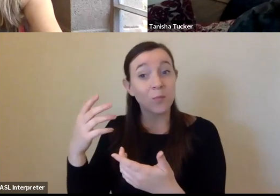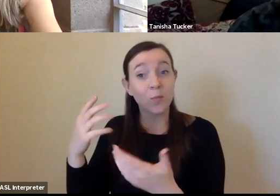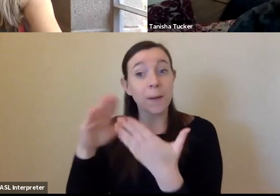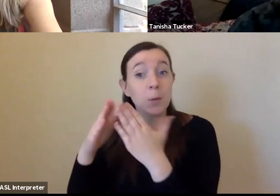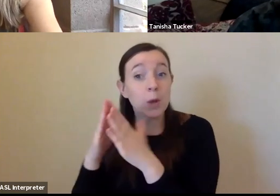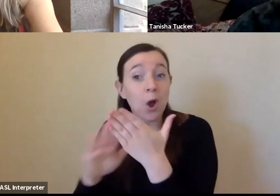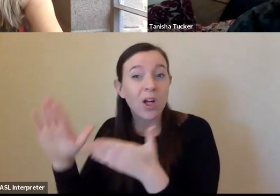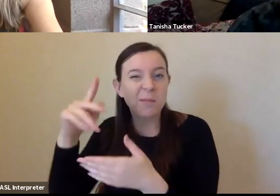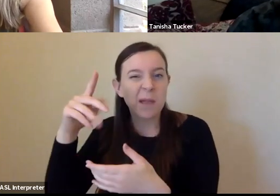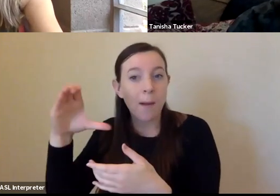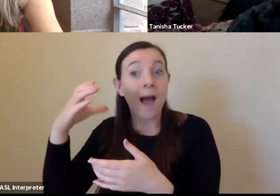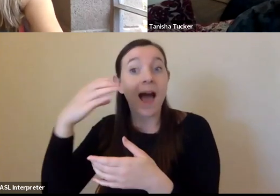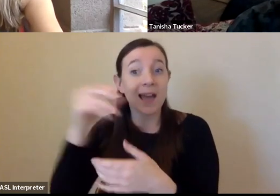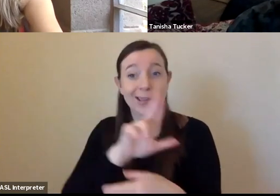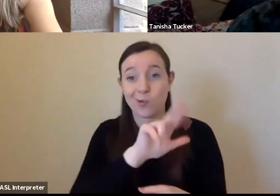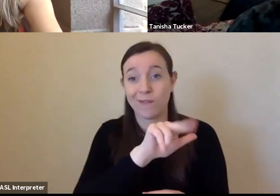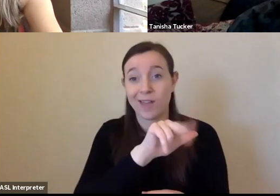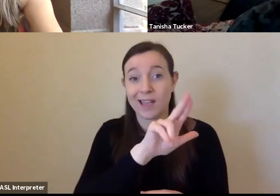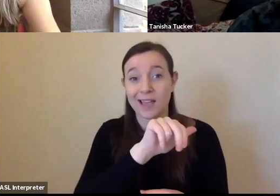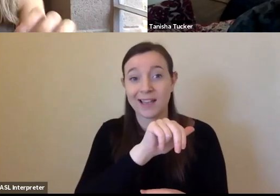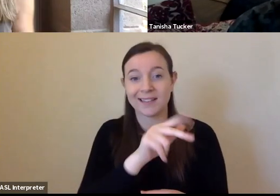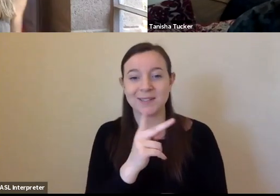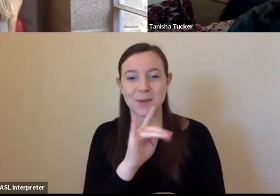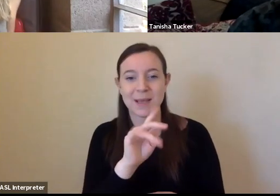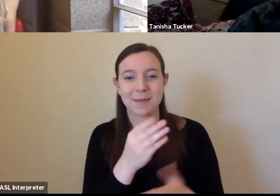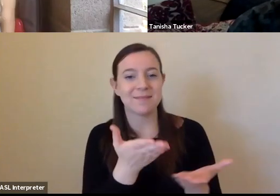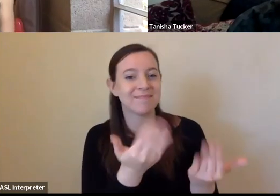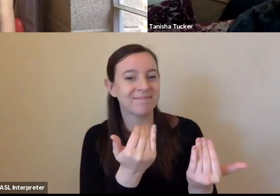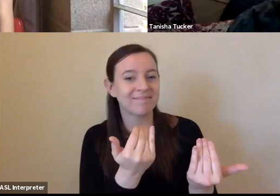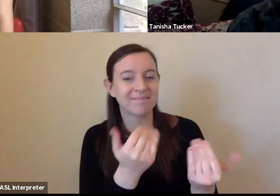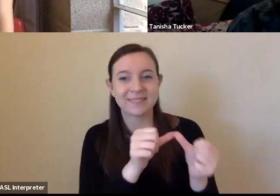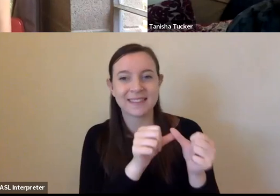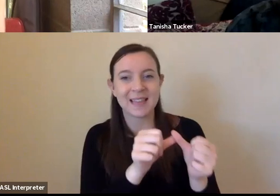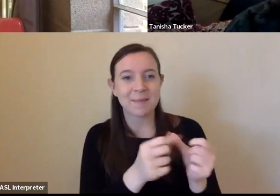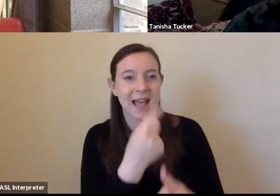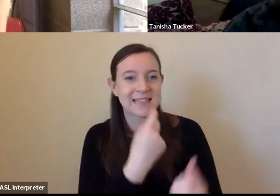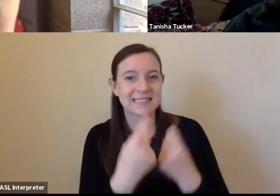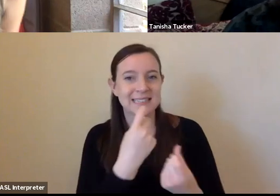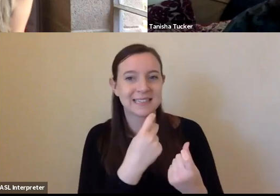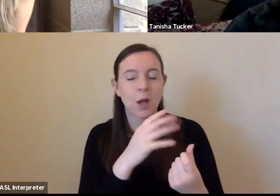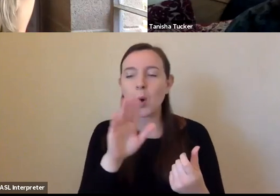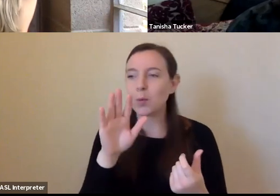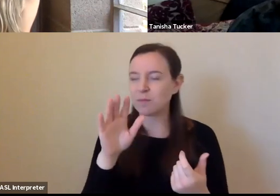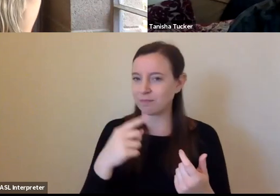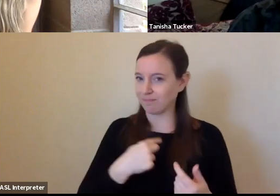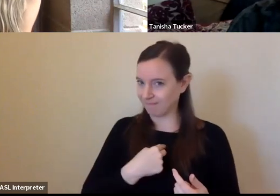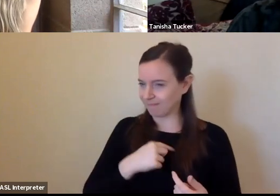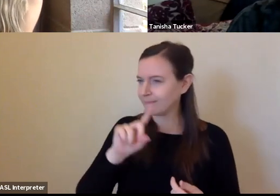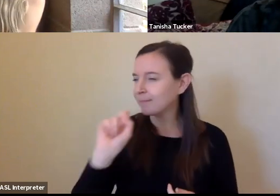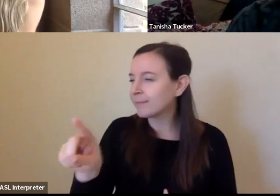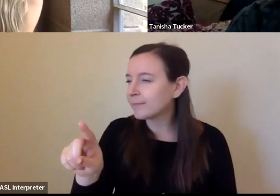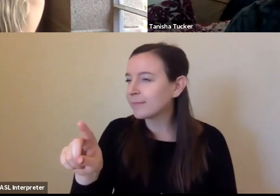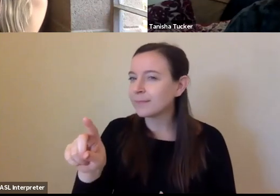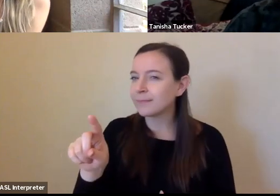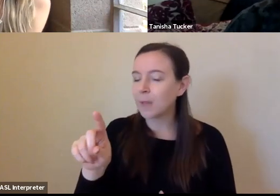Great. So keep your questions coming, people. I wanted to ask you, Tanisha, I know that you in your, oh,